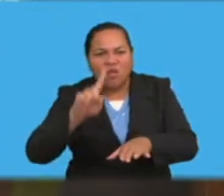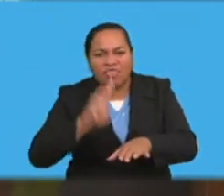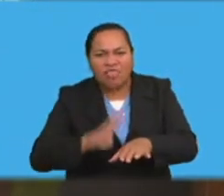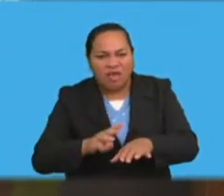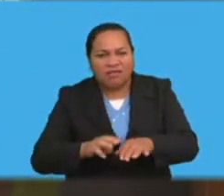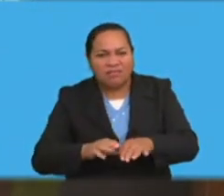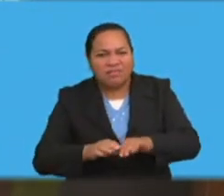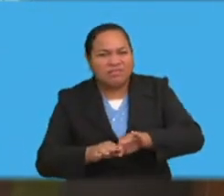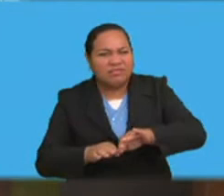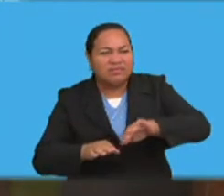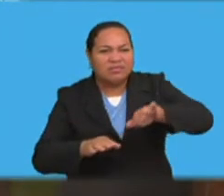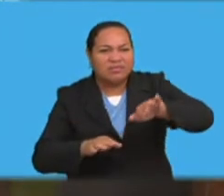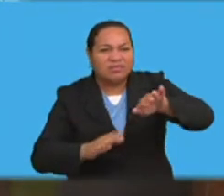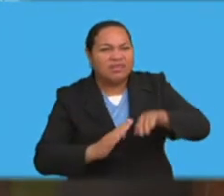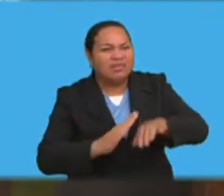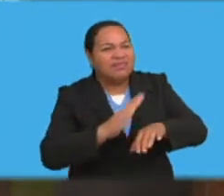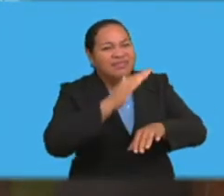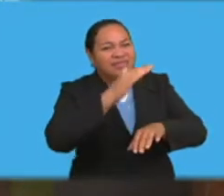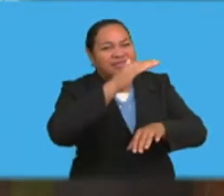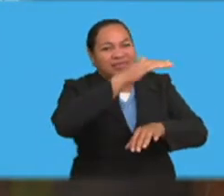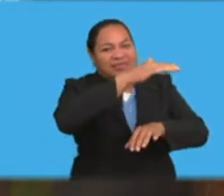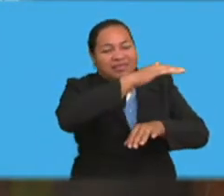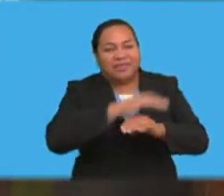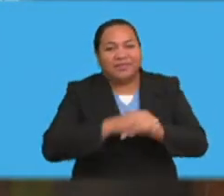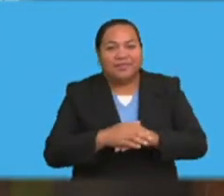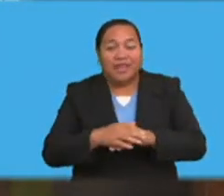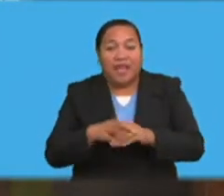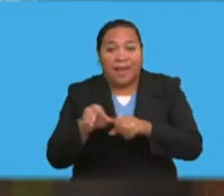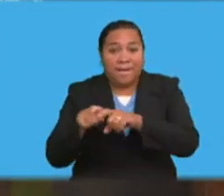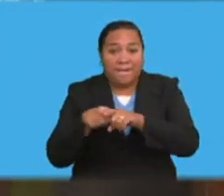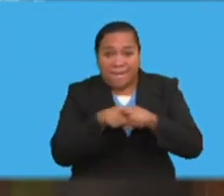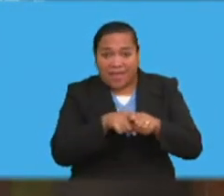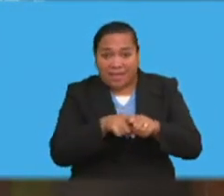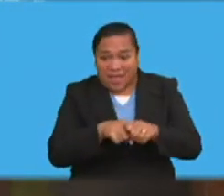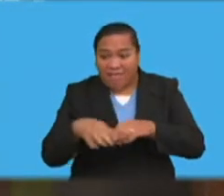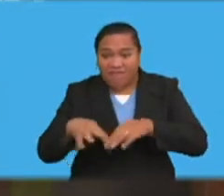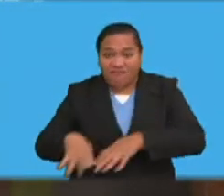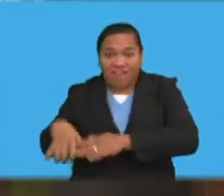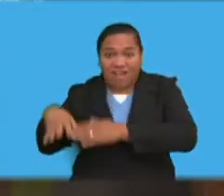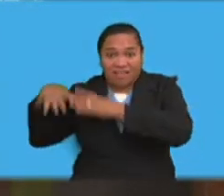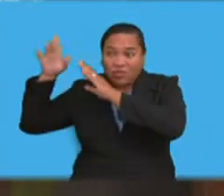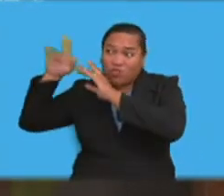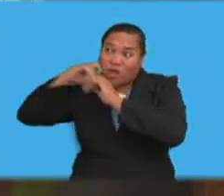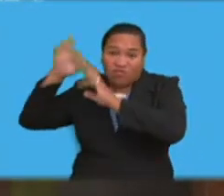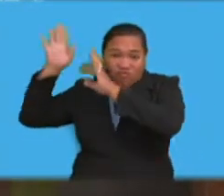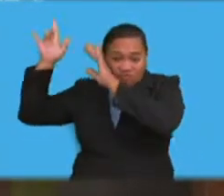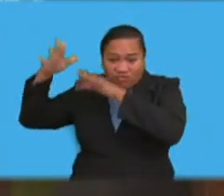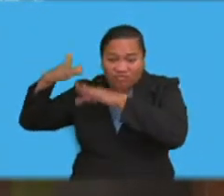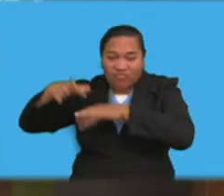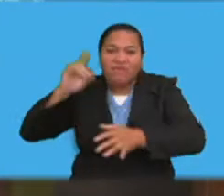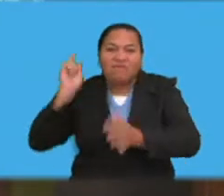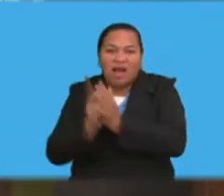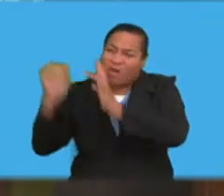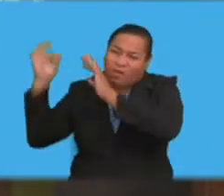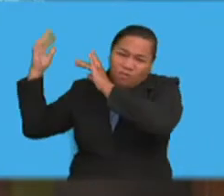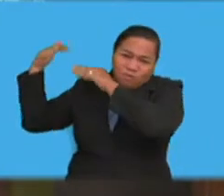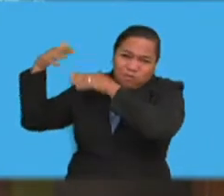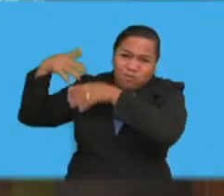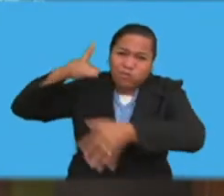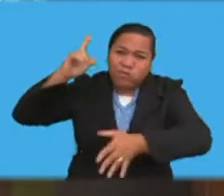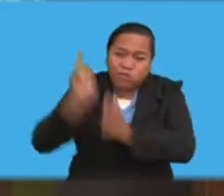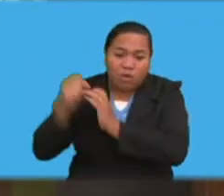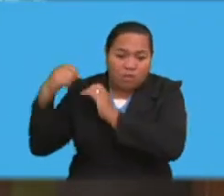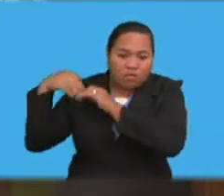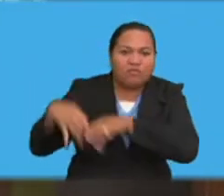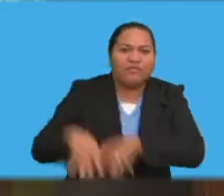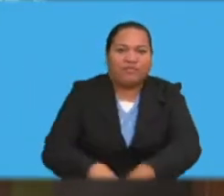abruptly to form a steep topography. This means the flood runoff from rainfall travels fast from the mountains to the flat plains of